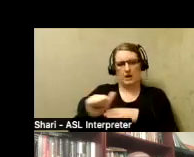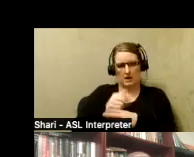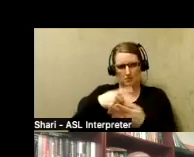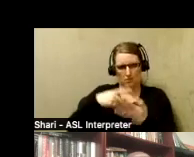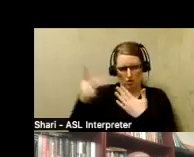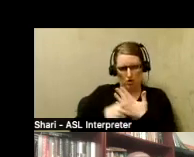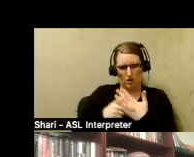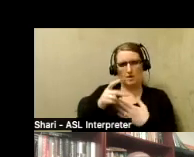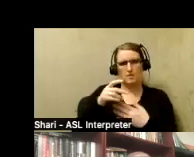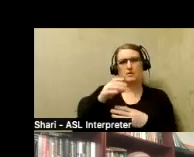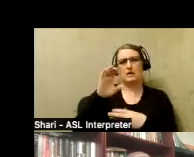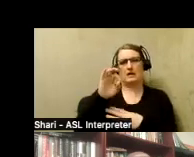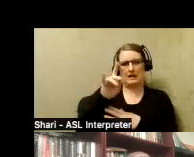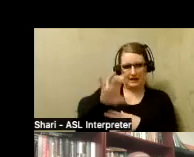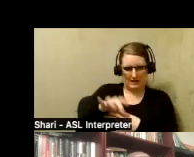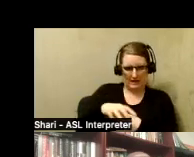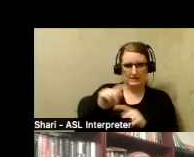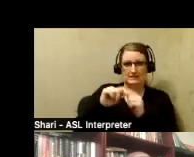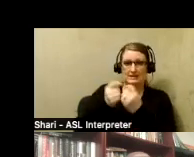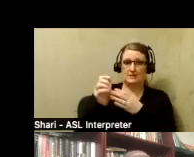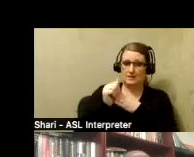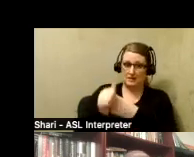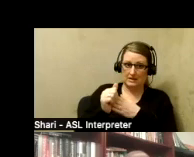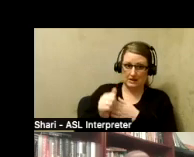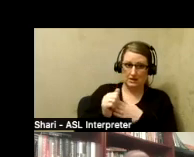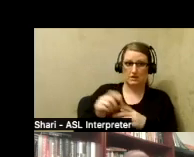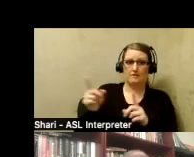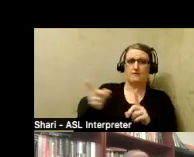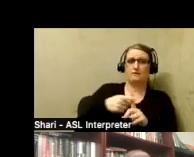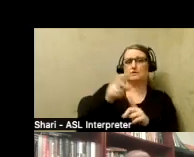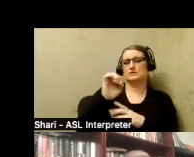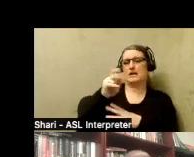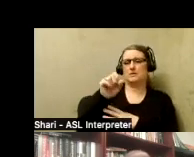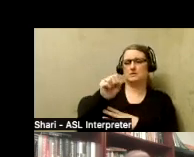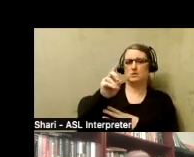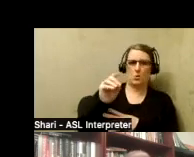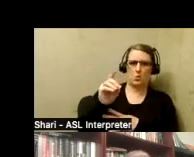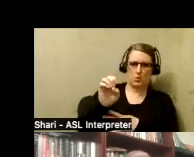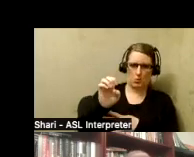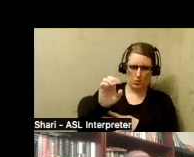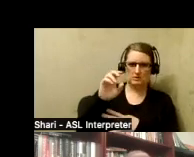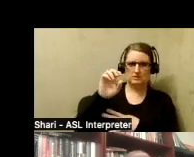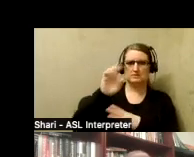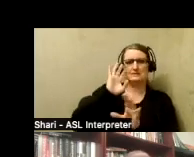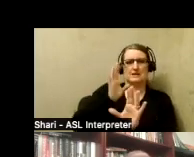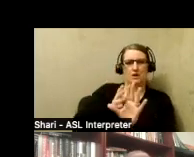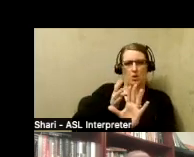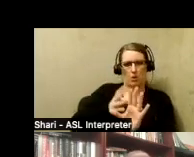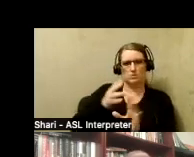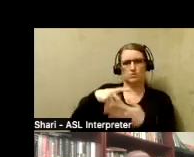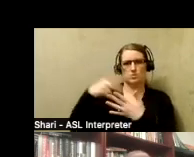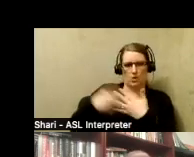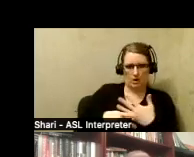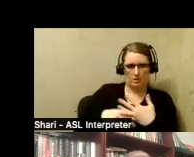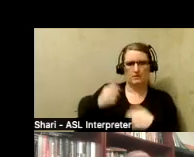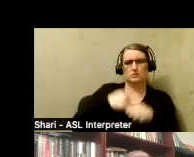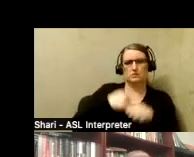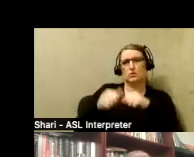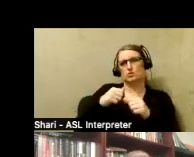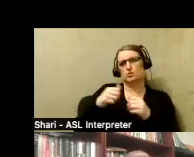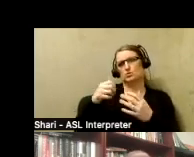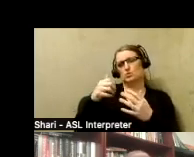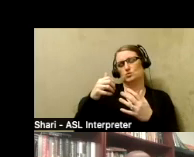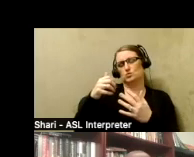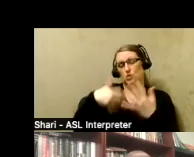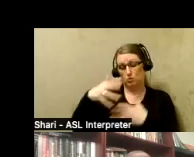Clinic. Formerly, he was the team leader at the first episode psychosis program. He's an instructor at the Brooklyn Institute for Social Research, an editor